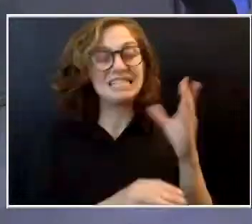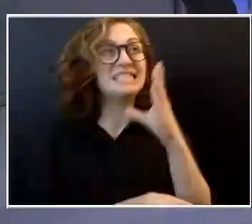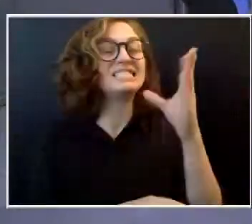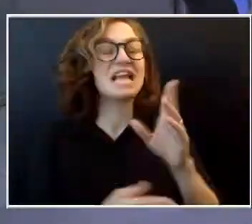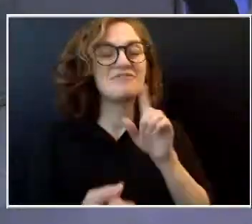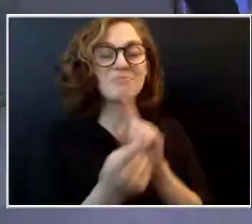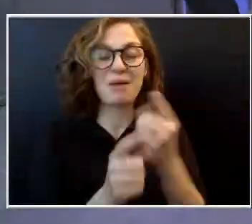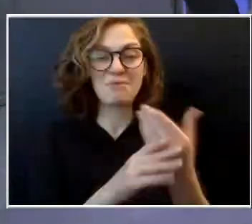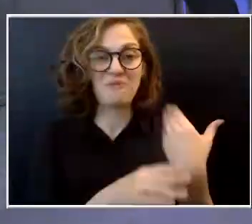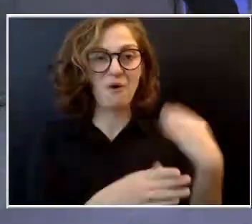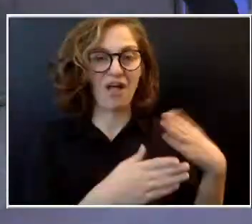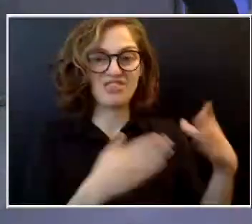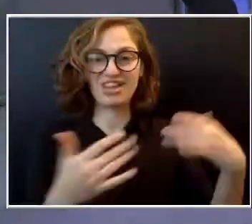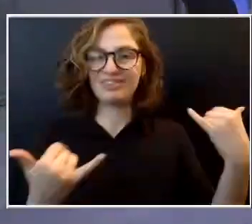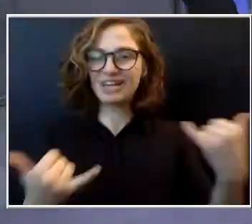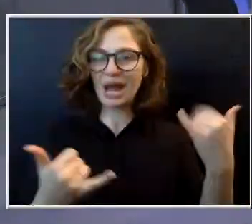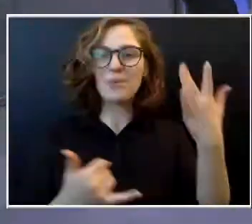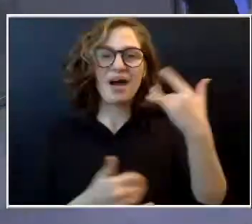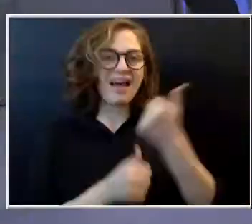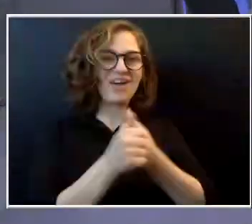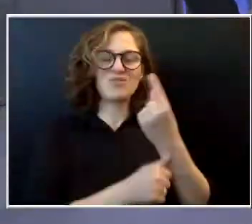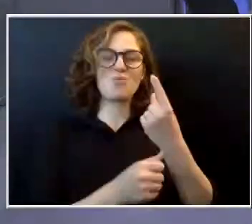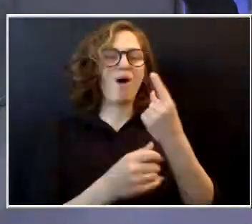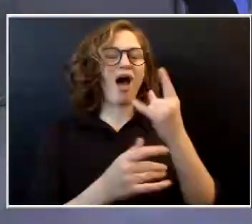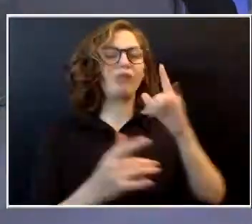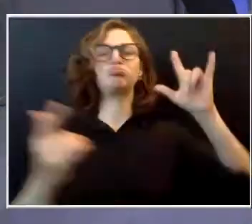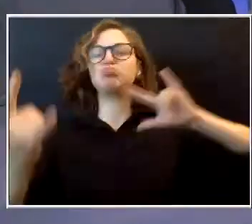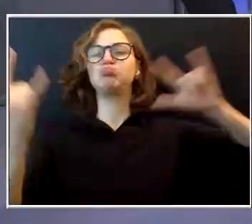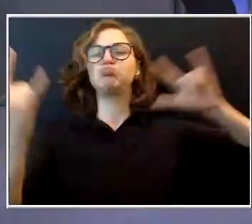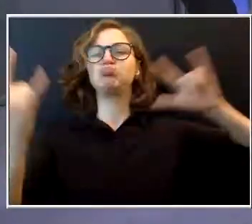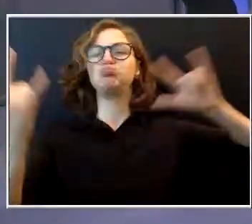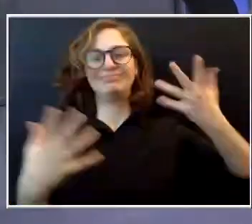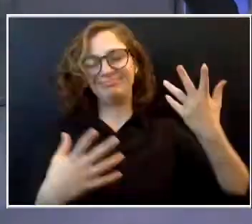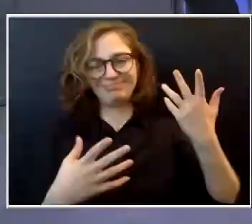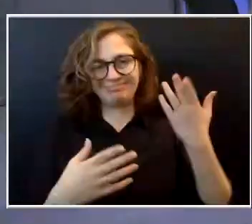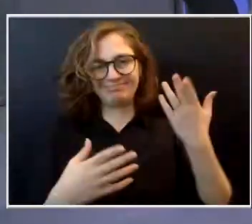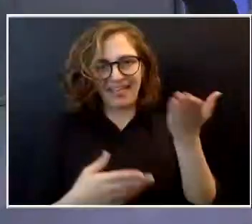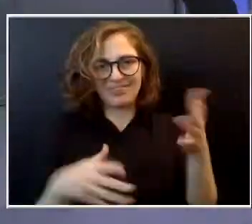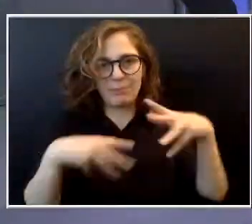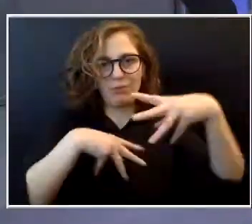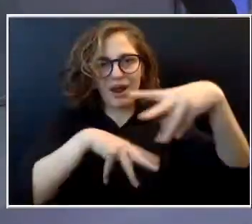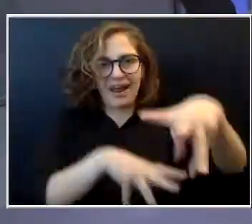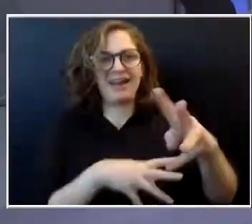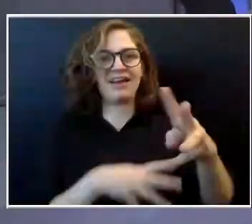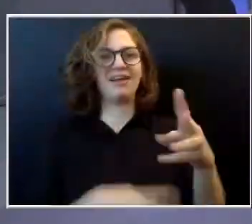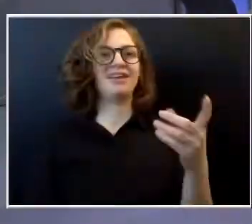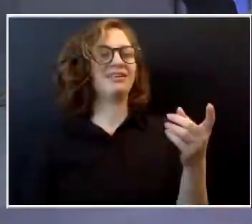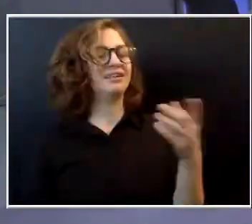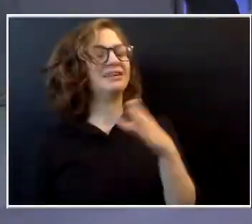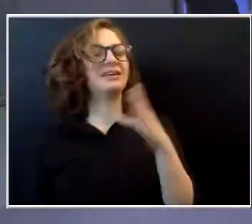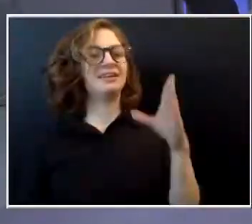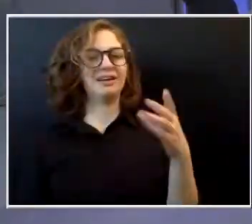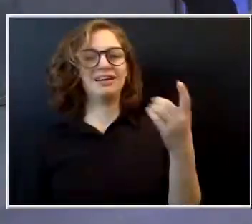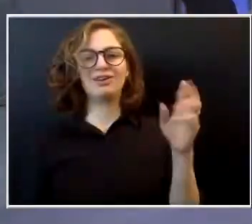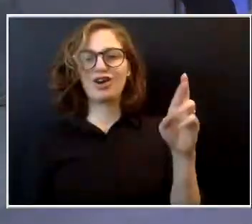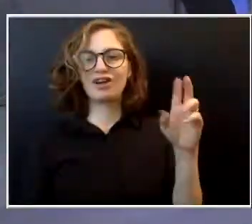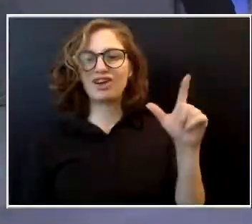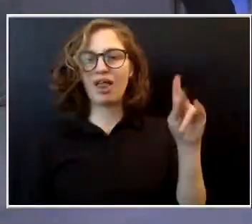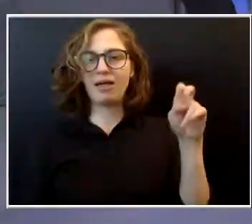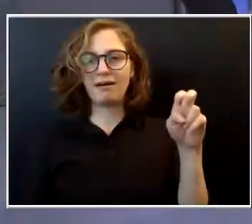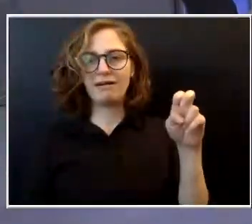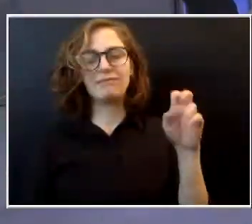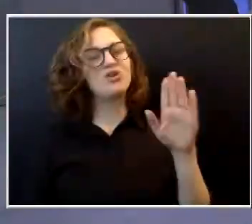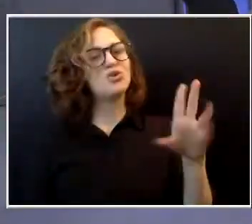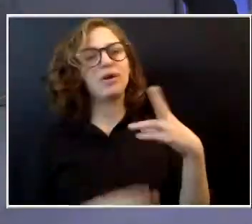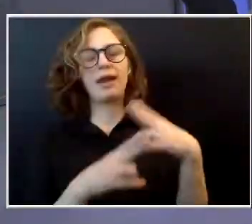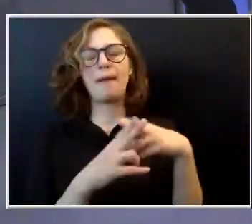about love, I got to go to Dr. Love, which, let's face it, you have the best name ever for a cardiologist on Valentine's Day. Thanks. When